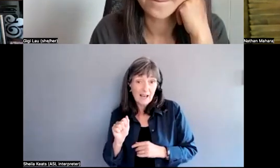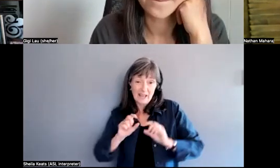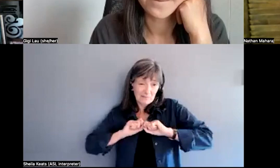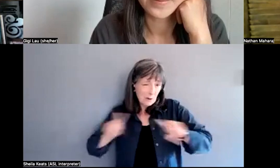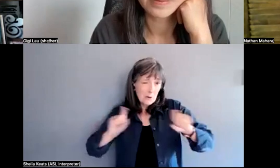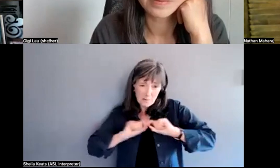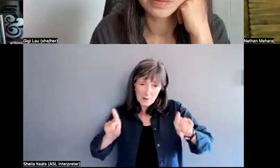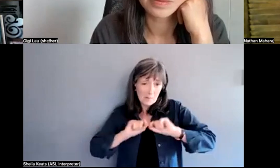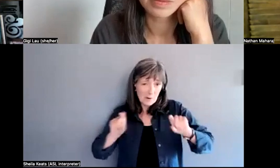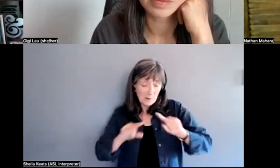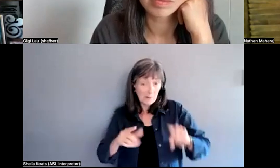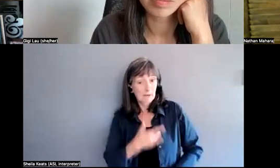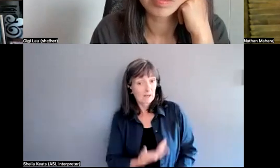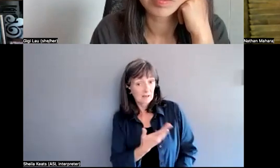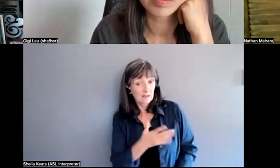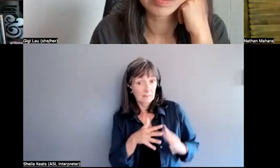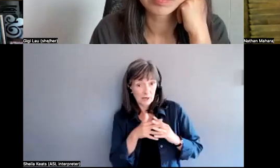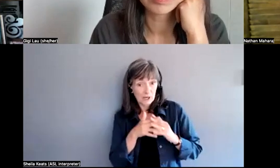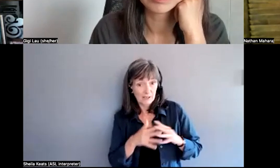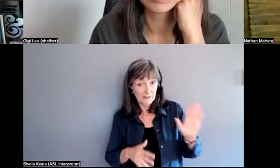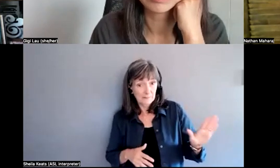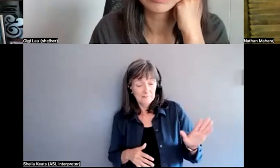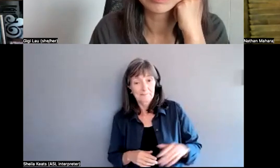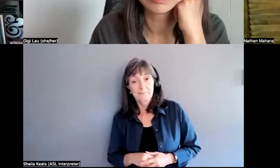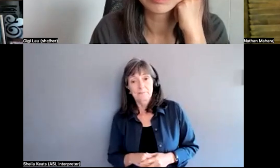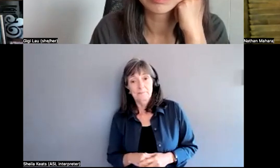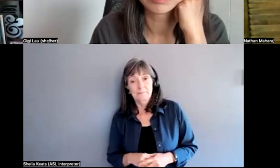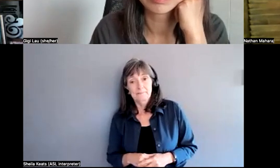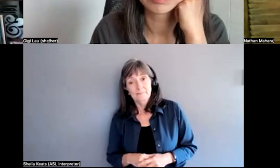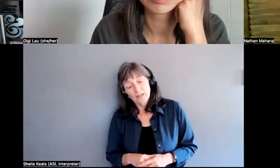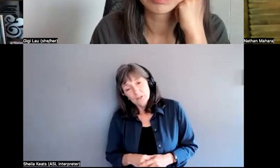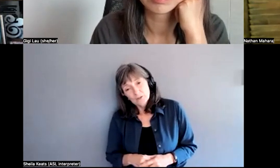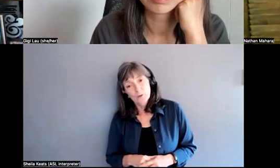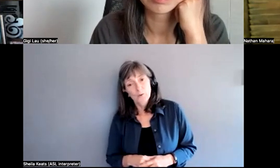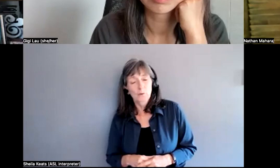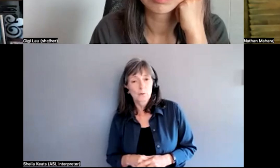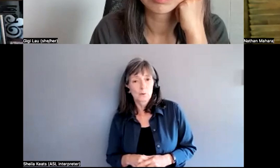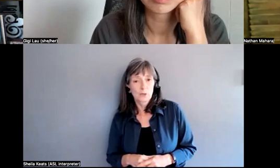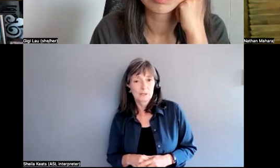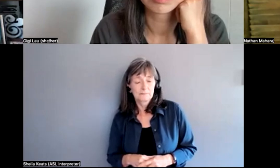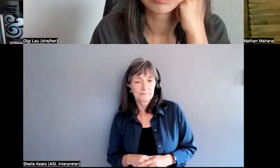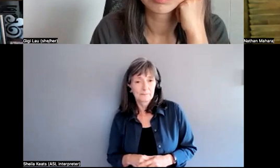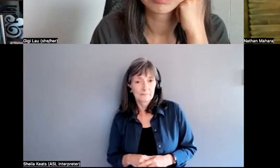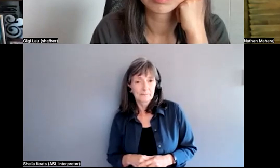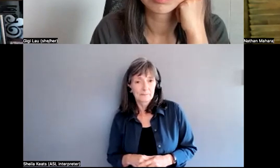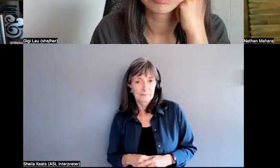there. And so you'll have, I had it where there